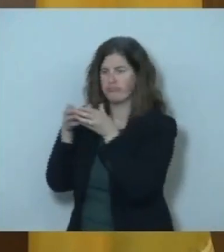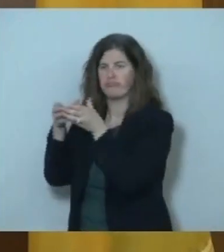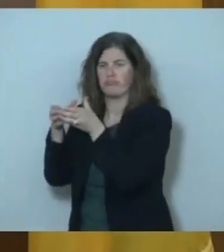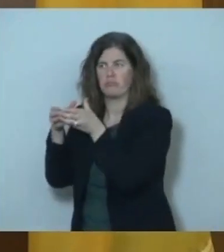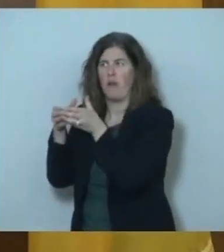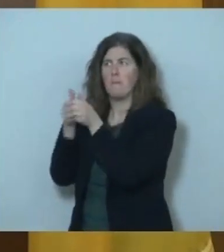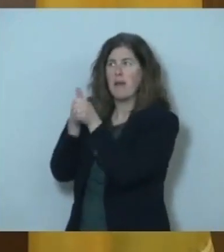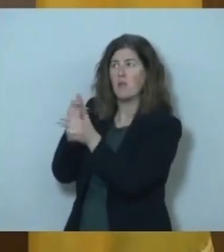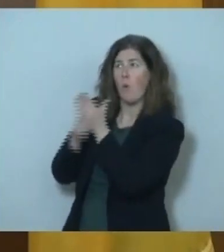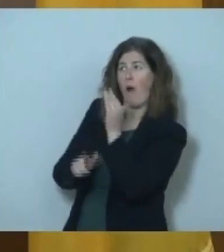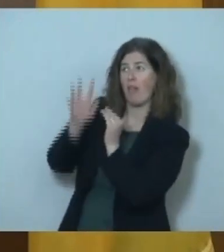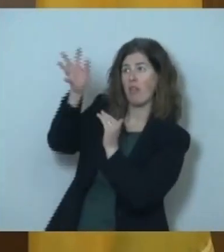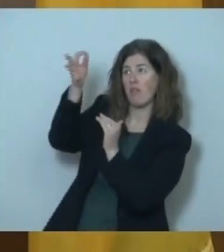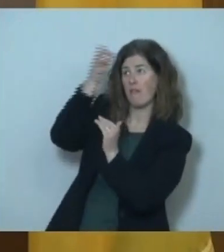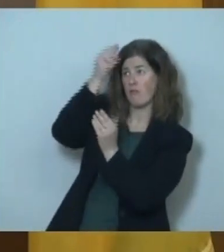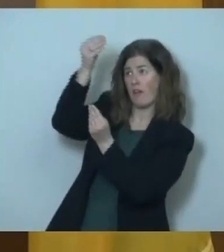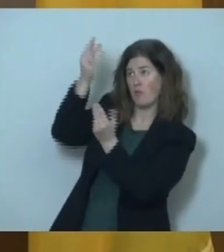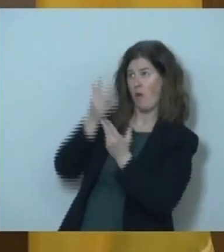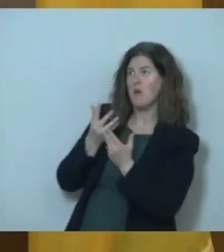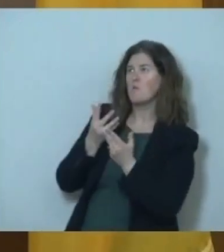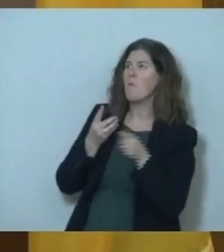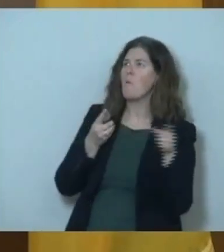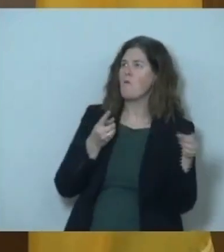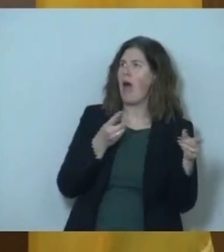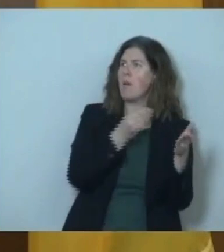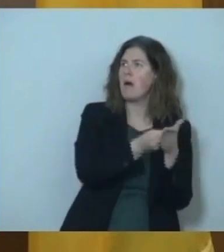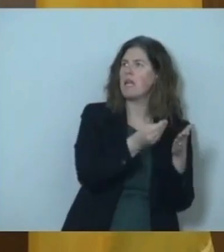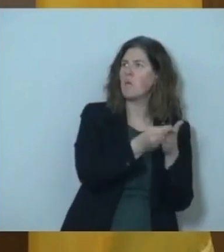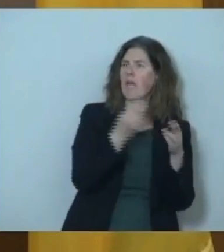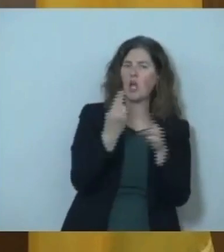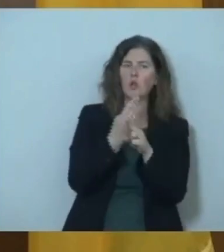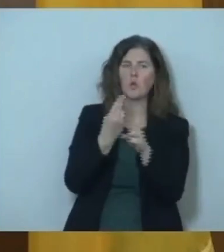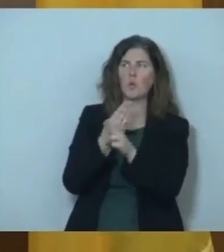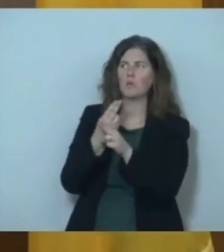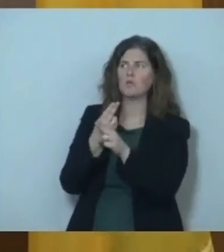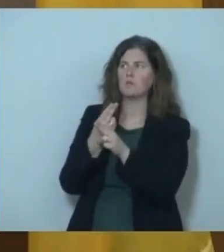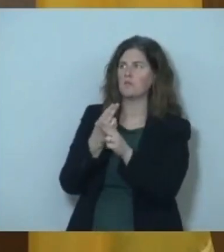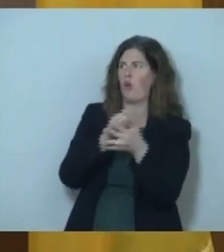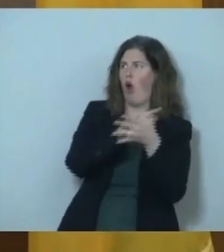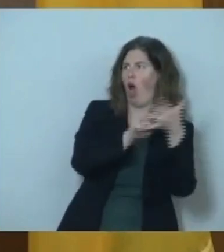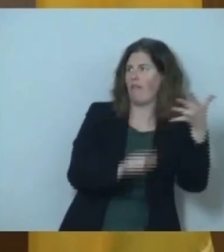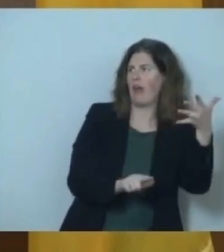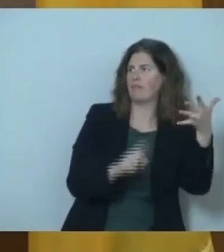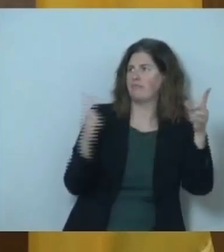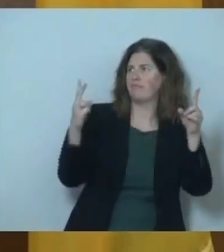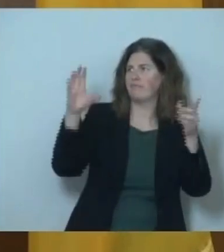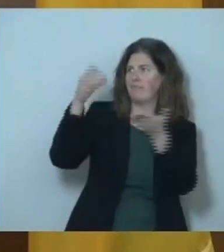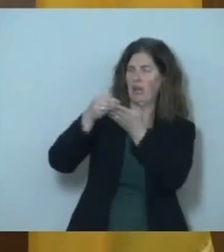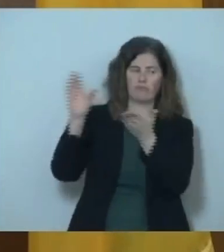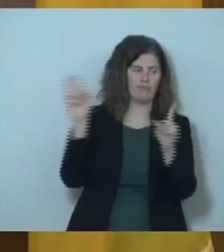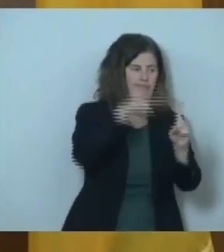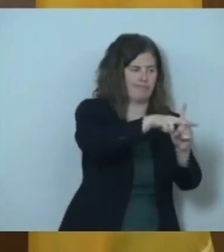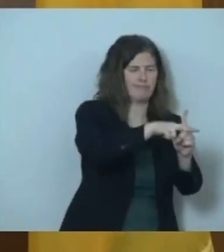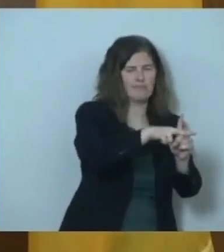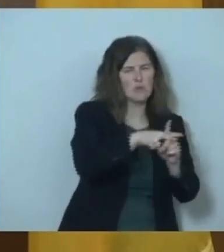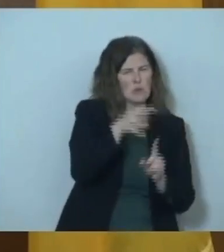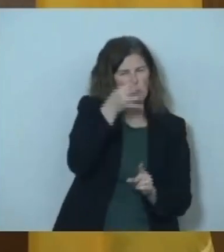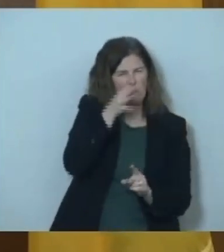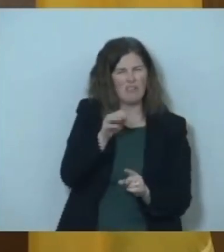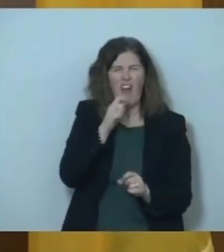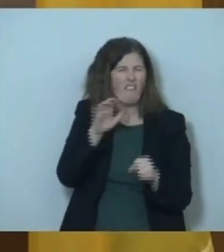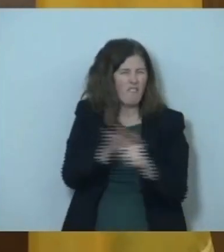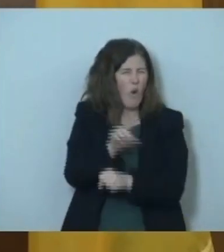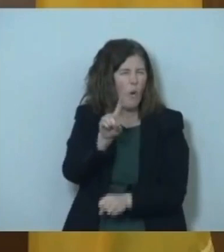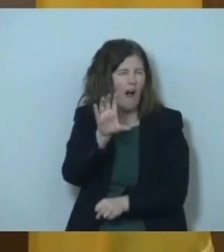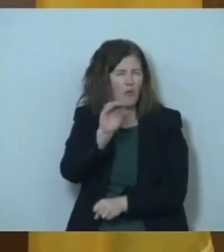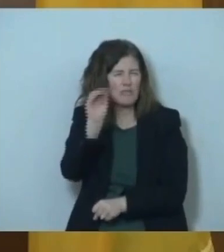guidance from the federal government, that we can apply nearly 100% to those departments. And I say nearly because we'll get